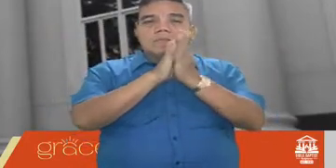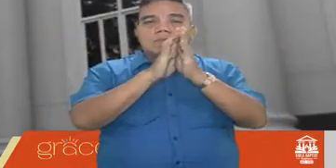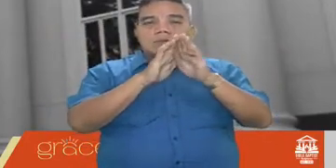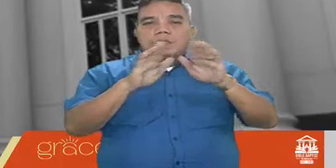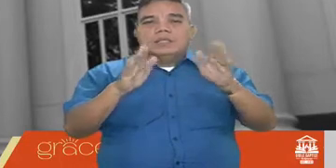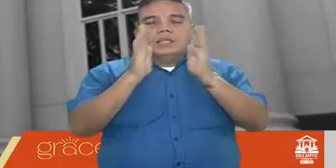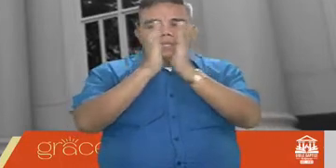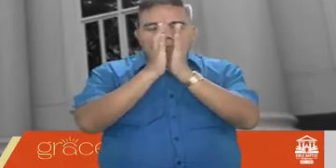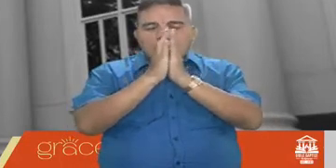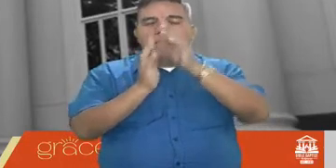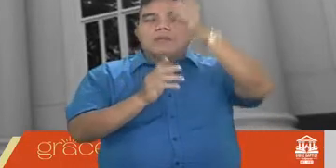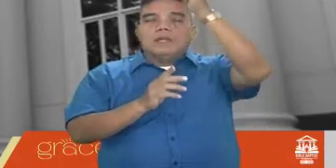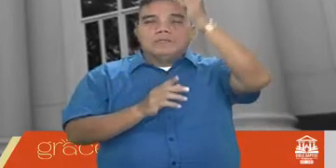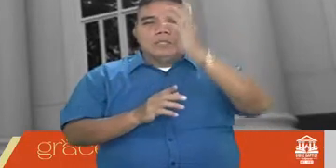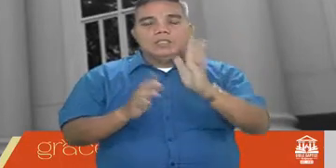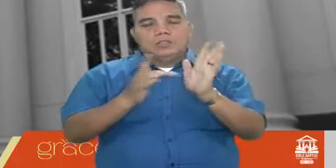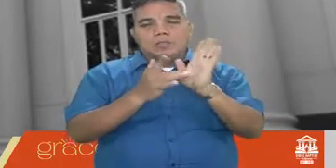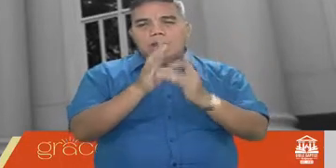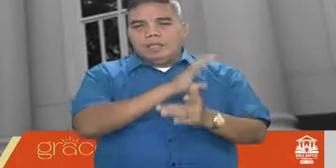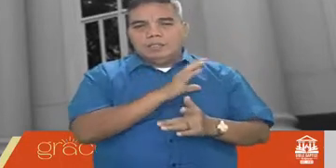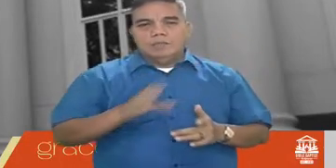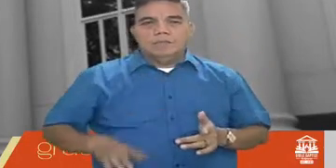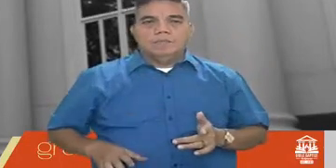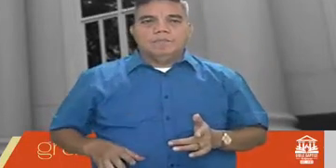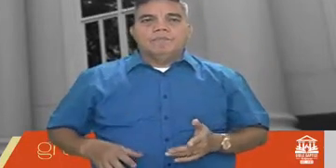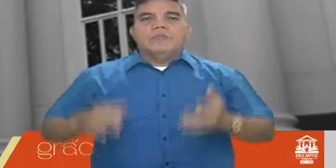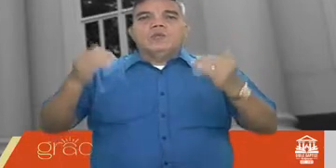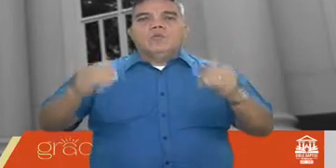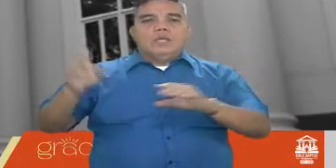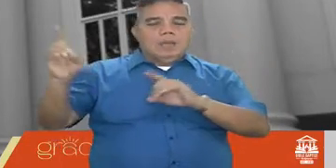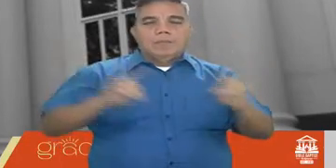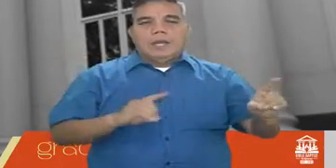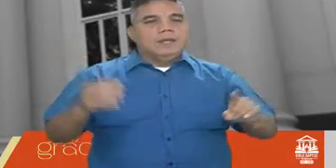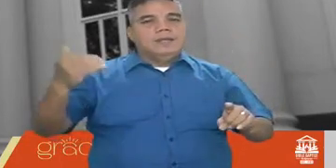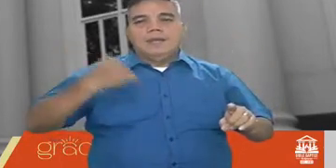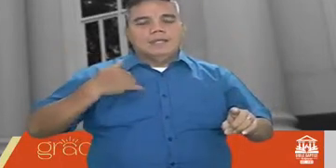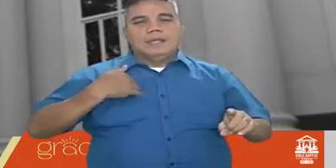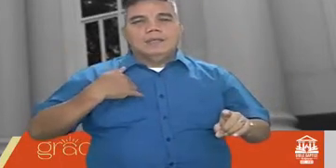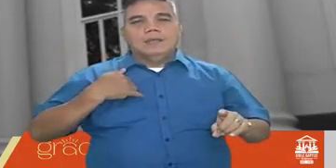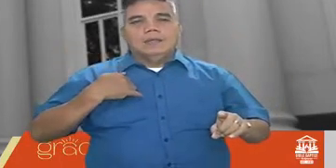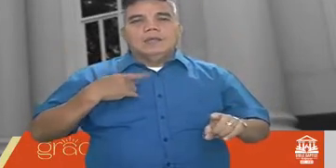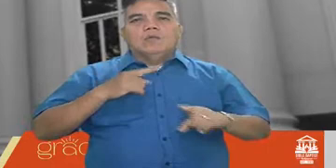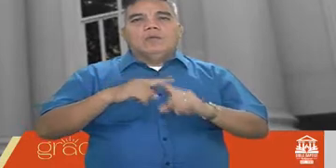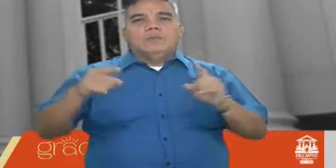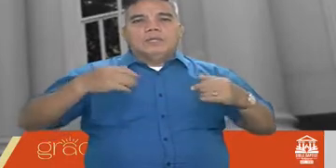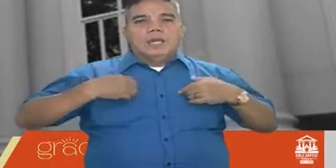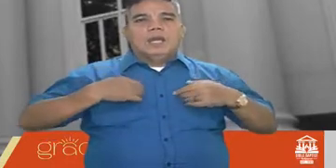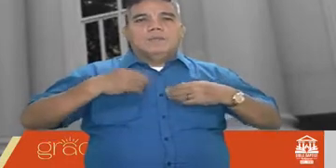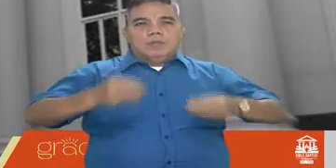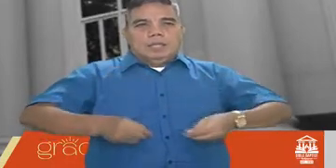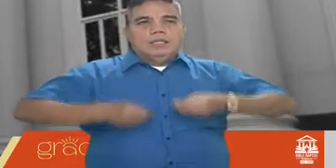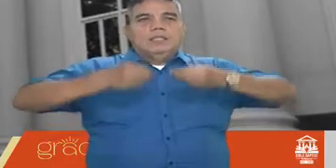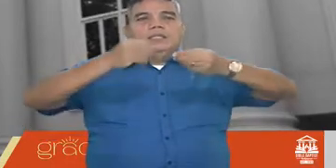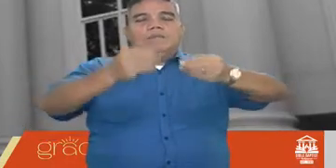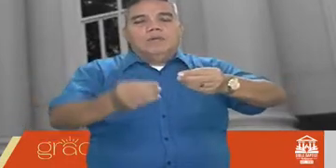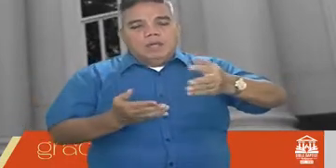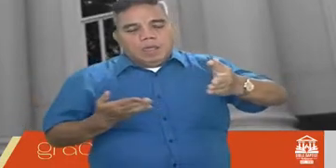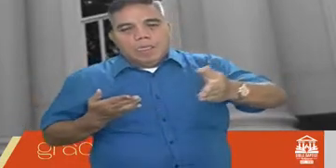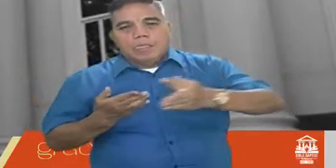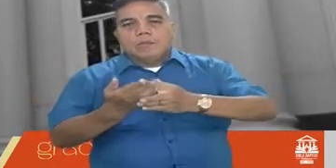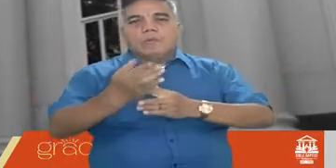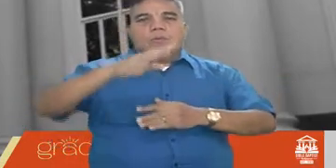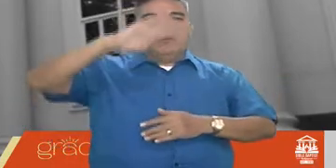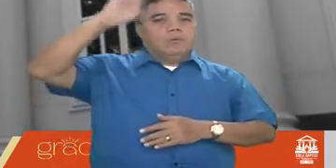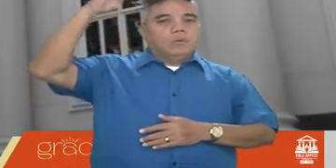That is the model prayer of the Lord Jesus Christ. So we have done nothing to merit the forgiveness of God that He has extended to us through grace.